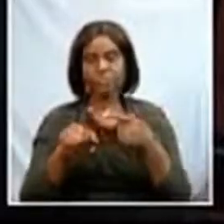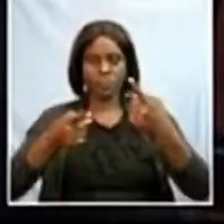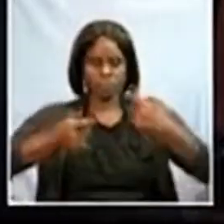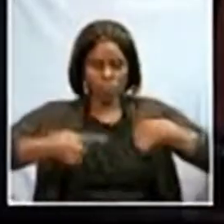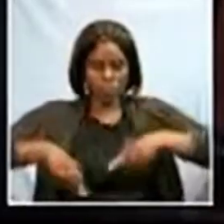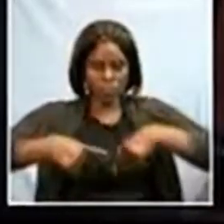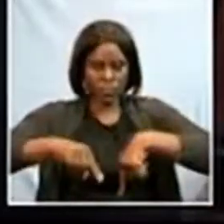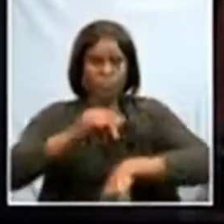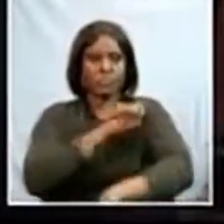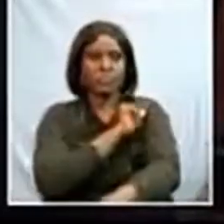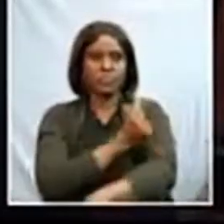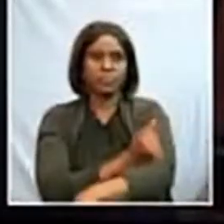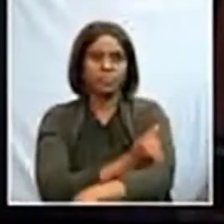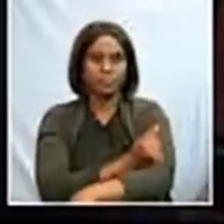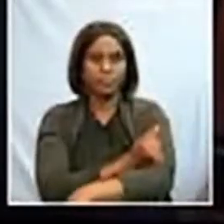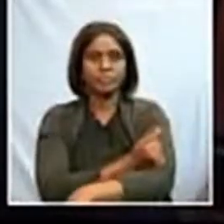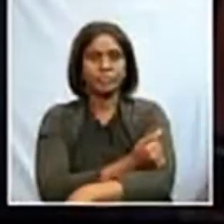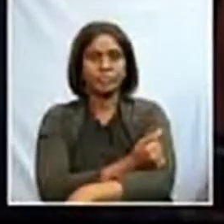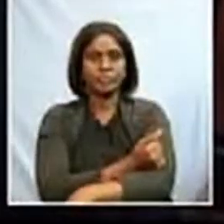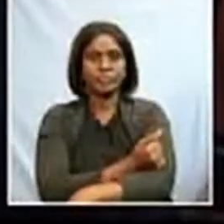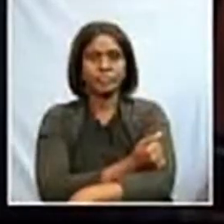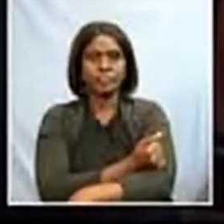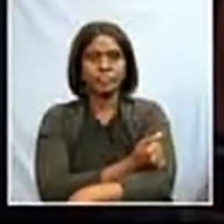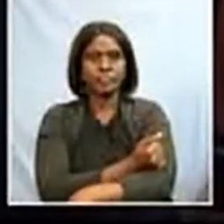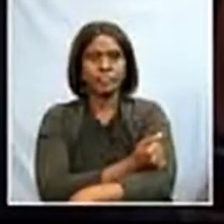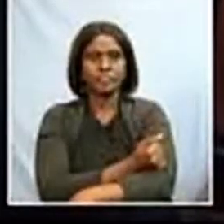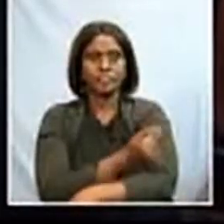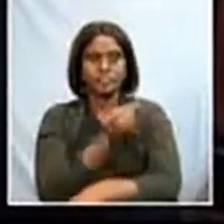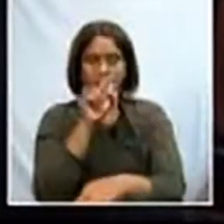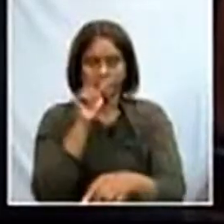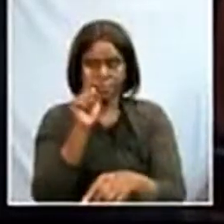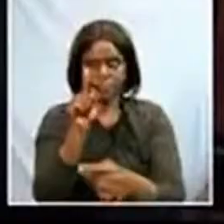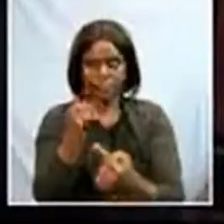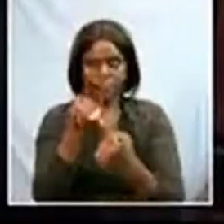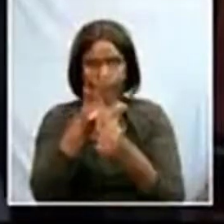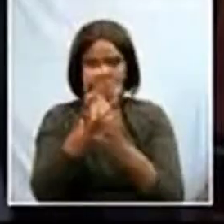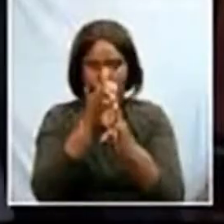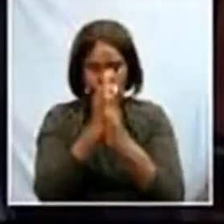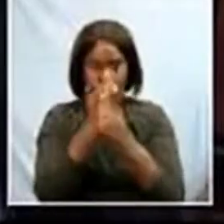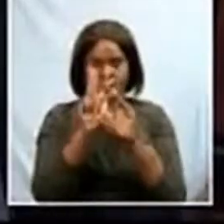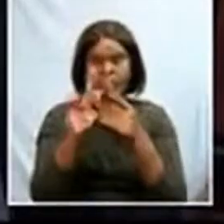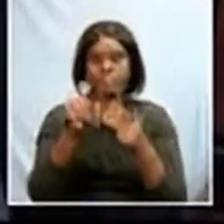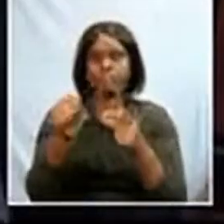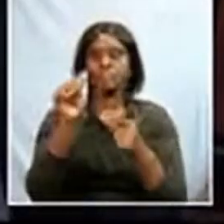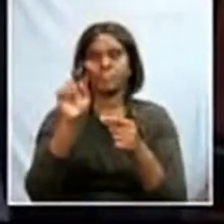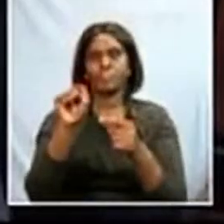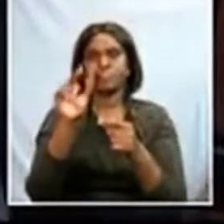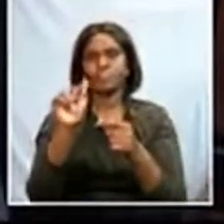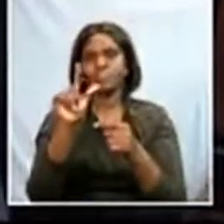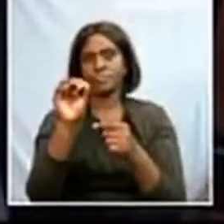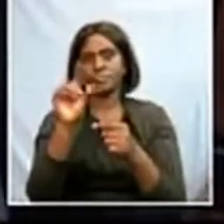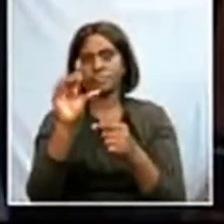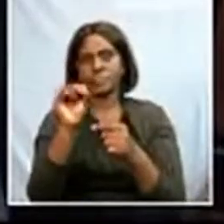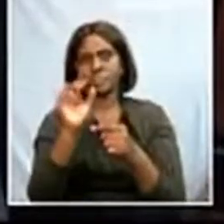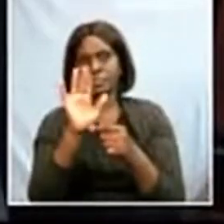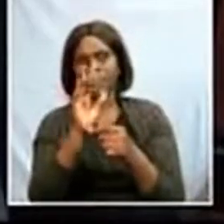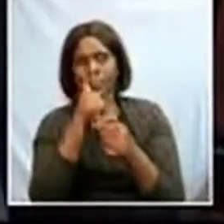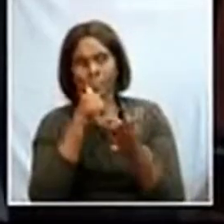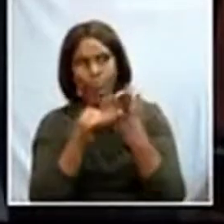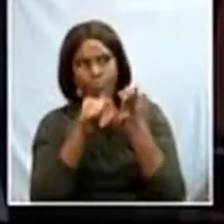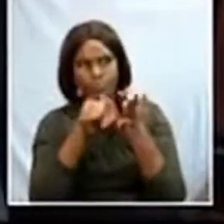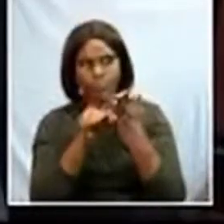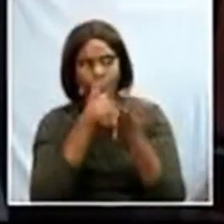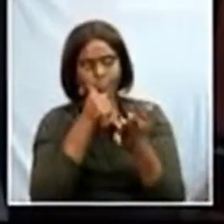local authorities, but in particular, you referred to yourself. Where is that